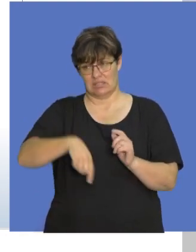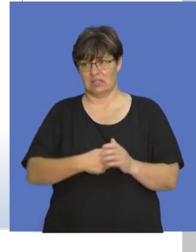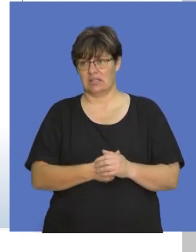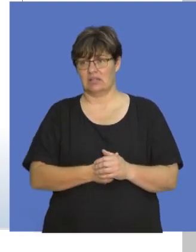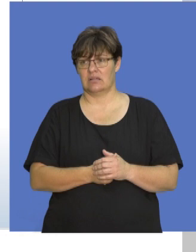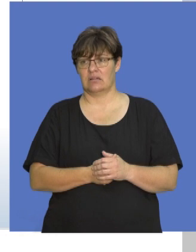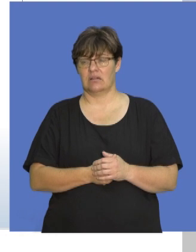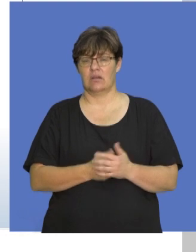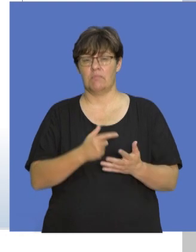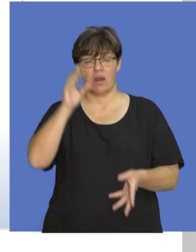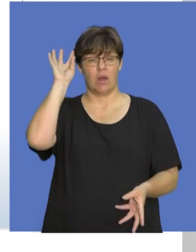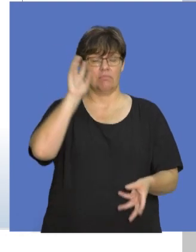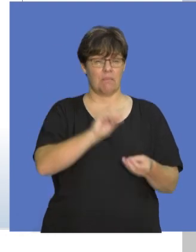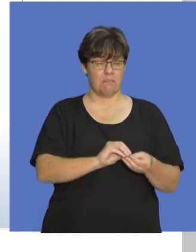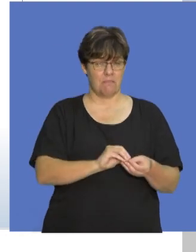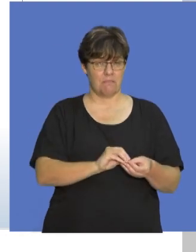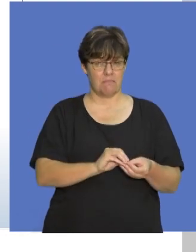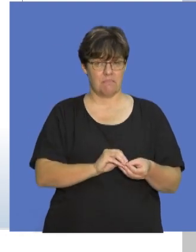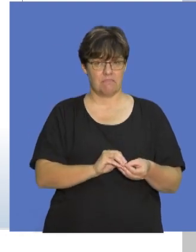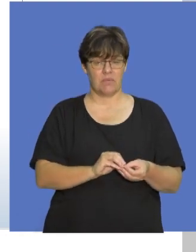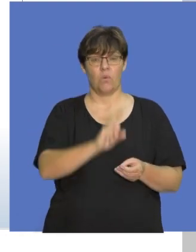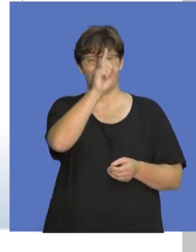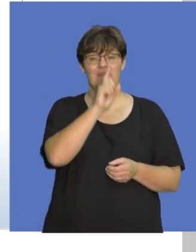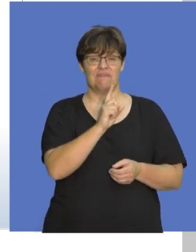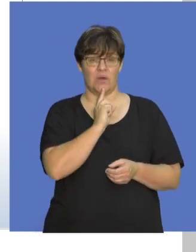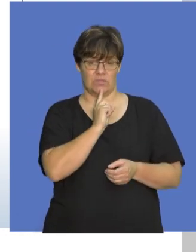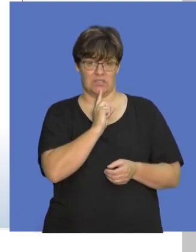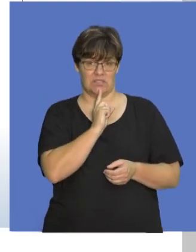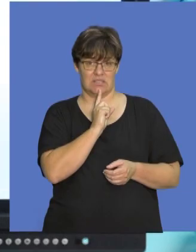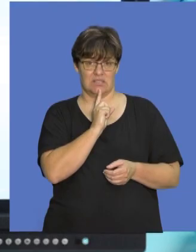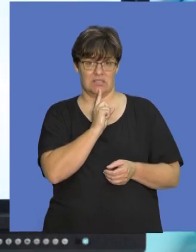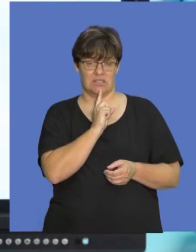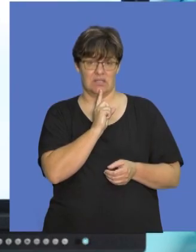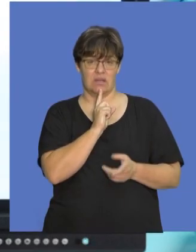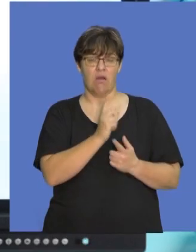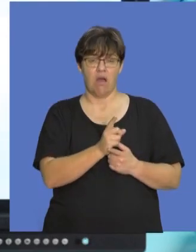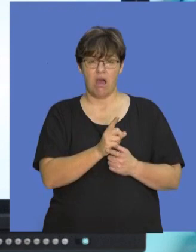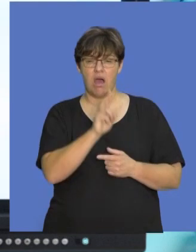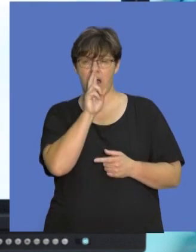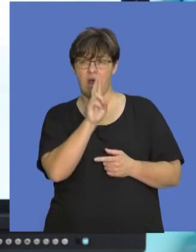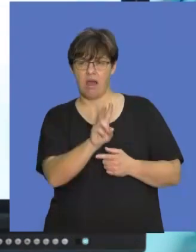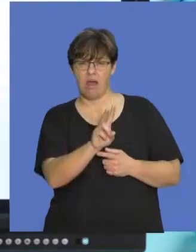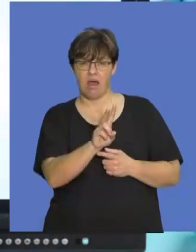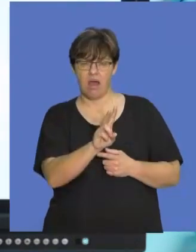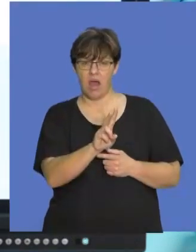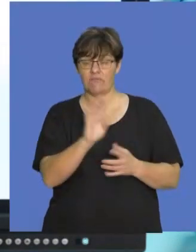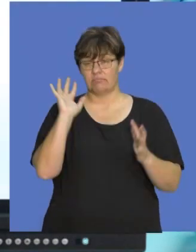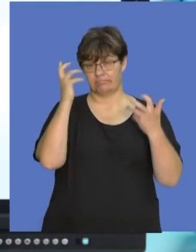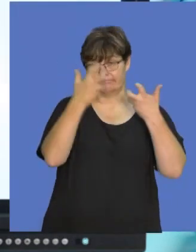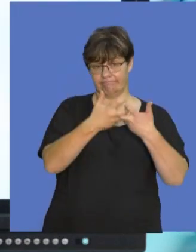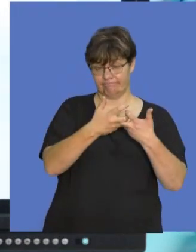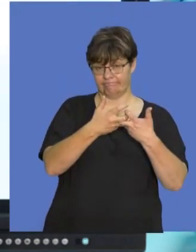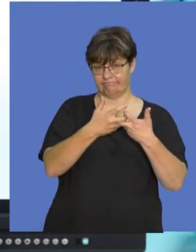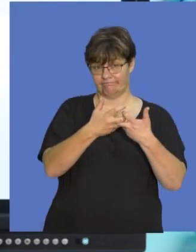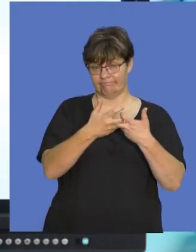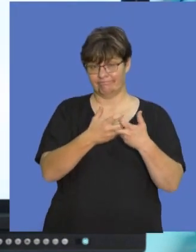make 900 spins. That will give us a total number of spins of 1,000. And we'll then be able to see if